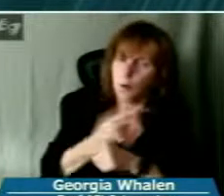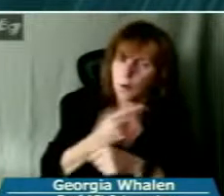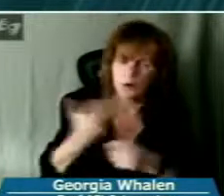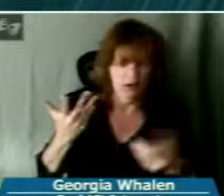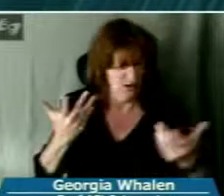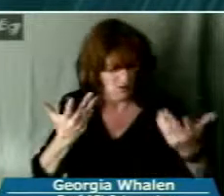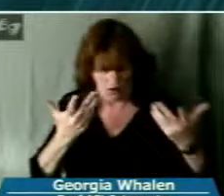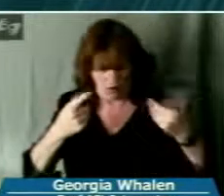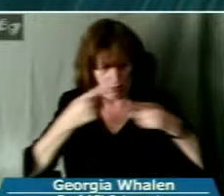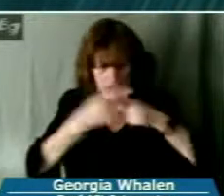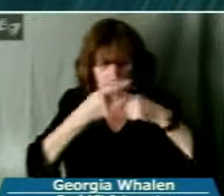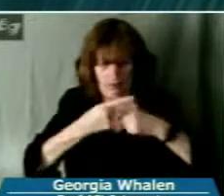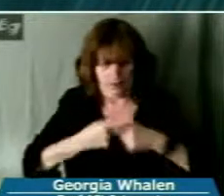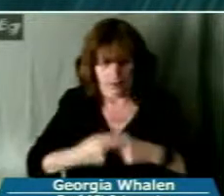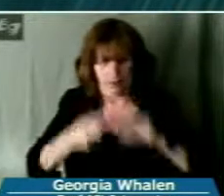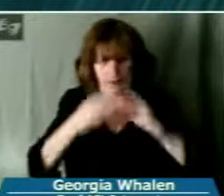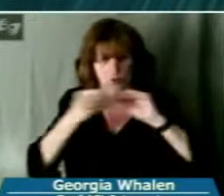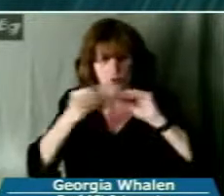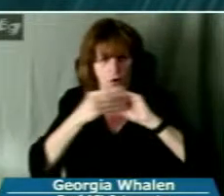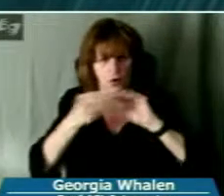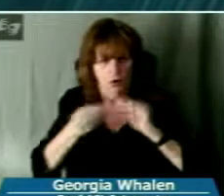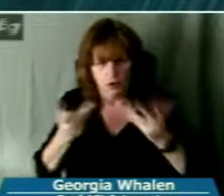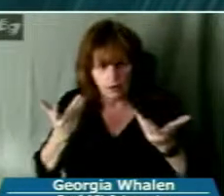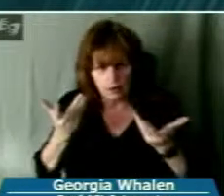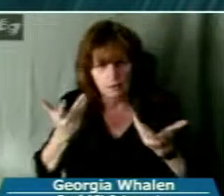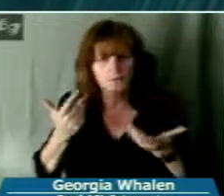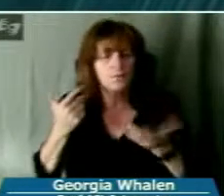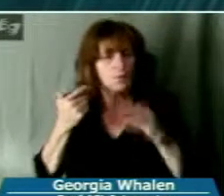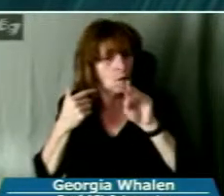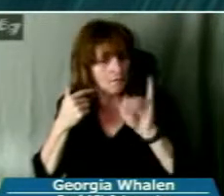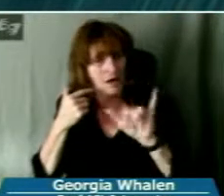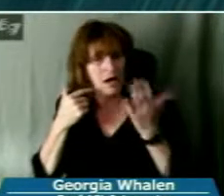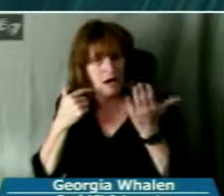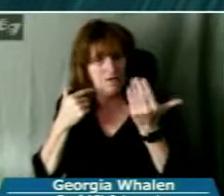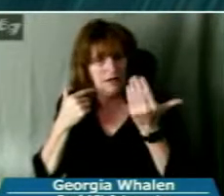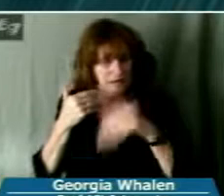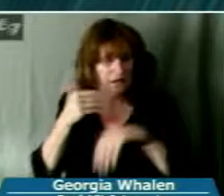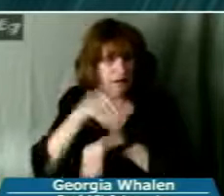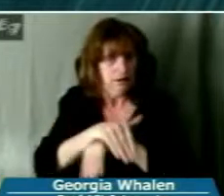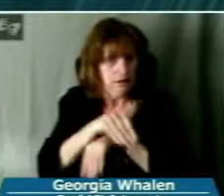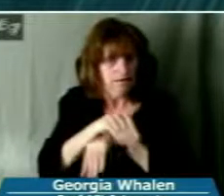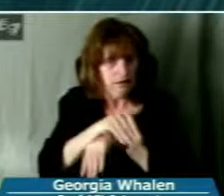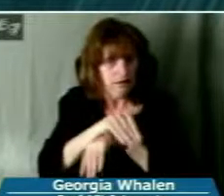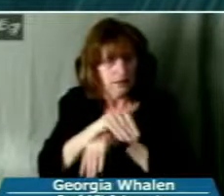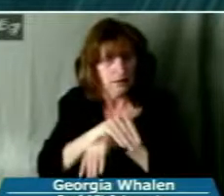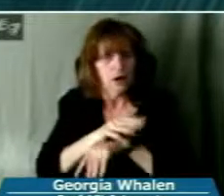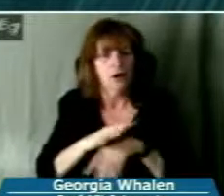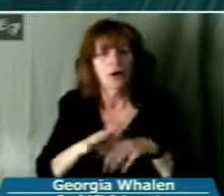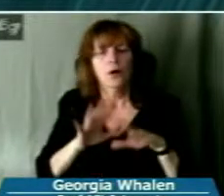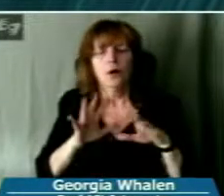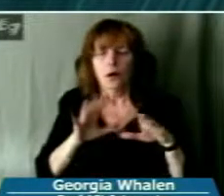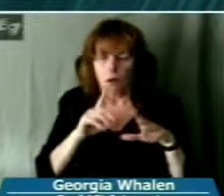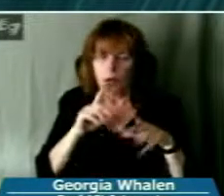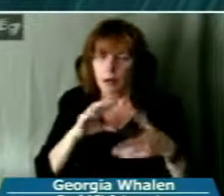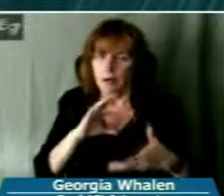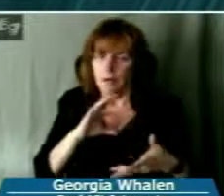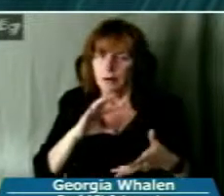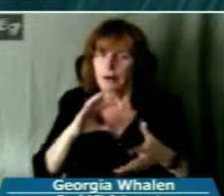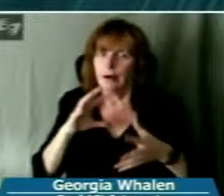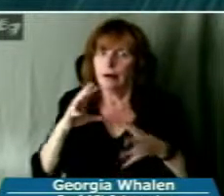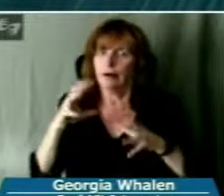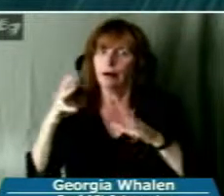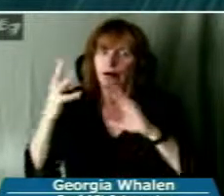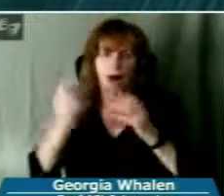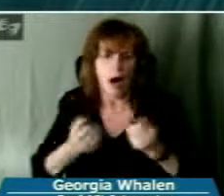night of May the 15th, it was a chaotic scene. There were not good census information about how many people were there, who the